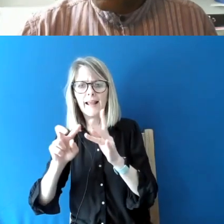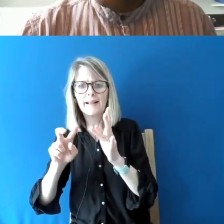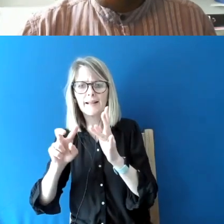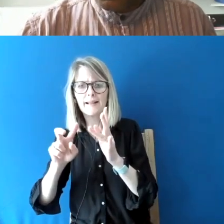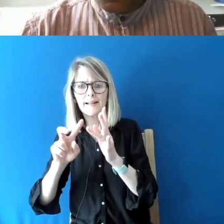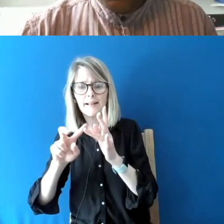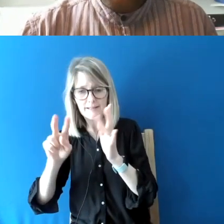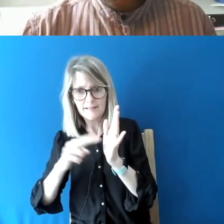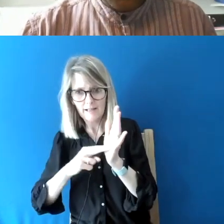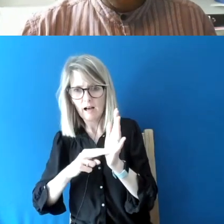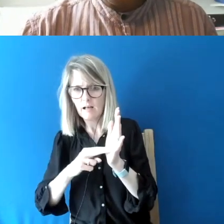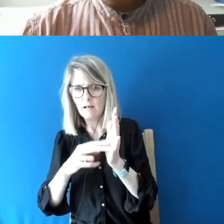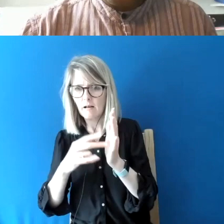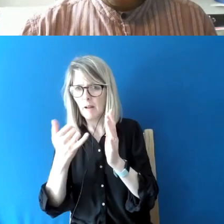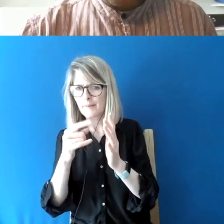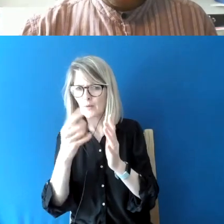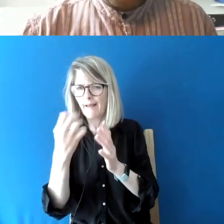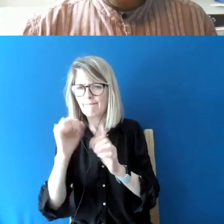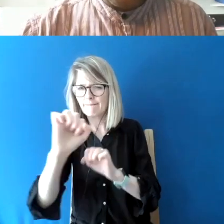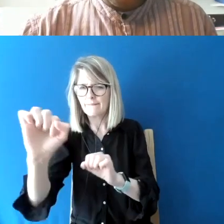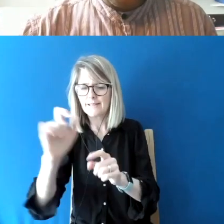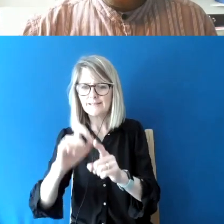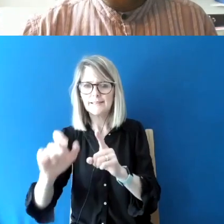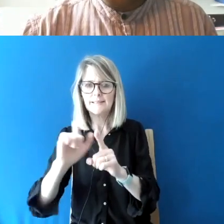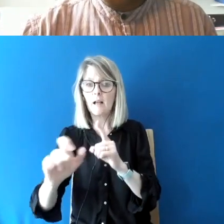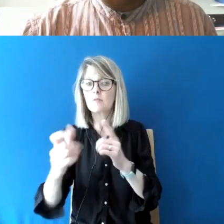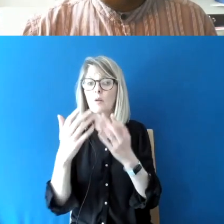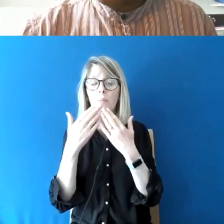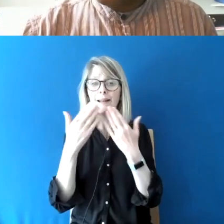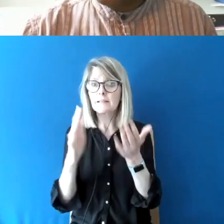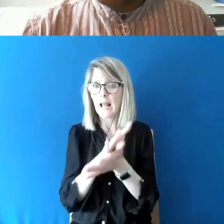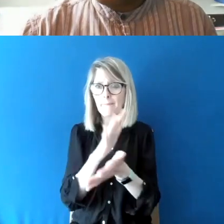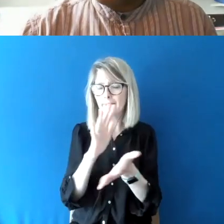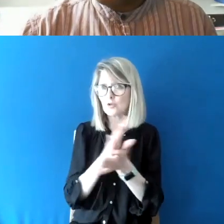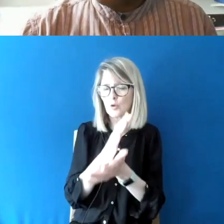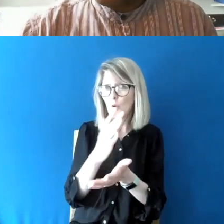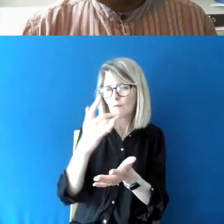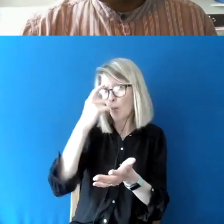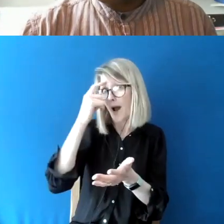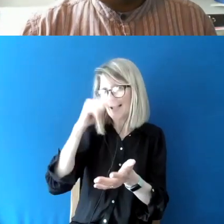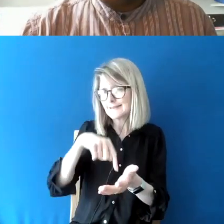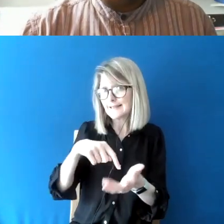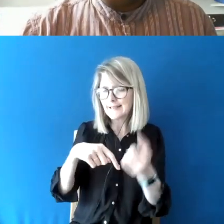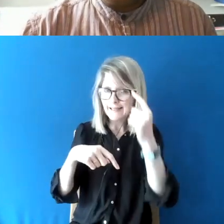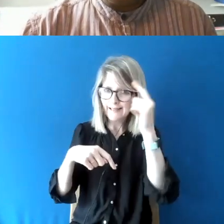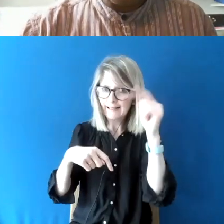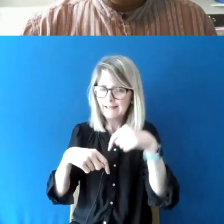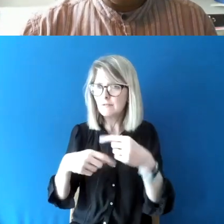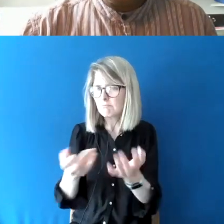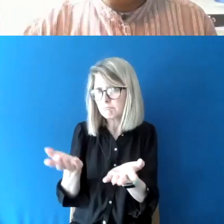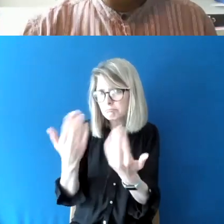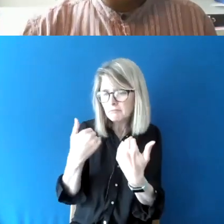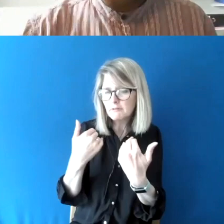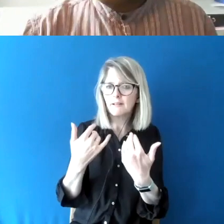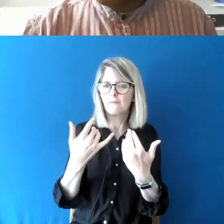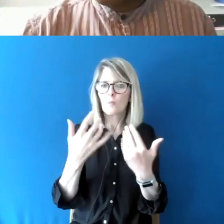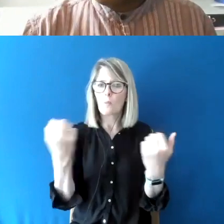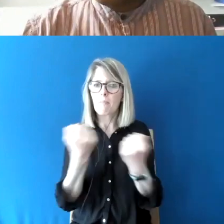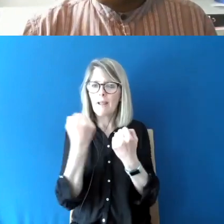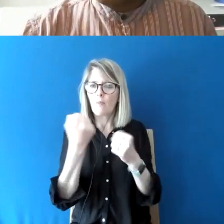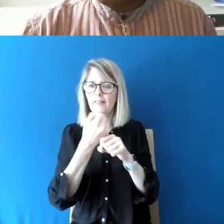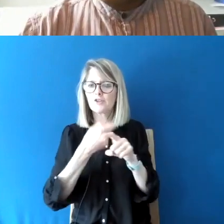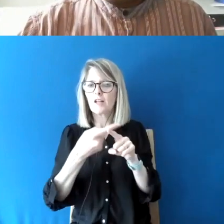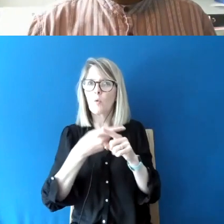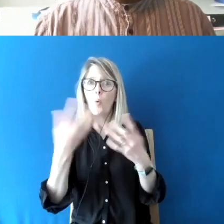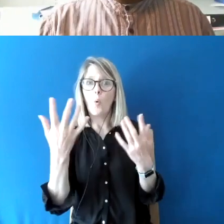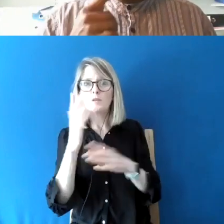details for. So please, yeah, we're really happy to receive suggestions on anything to do with power in the Church of England, or any speakers who you think